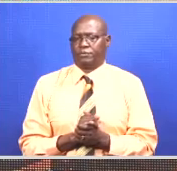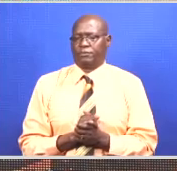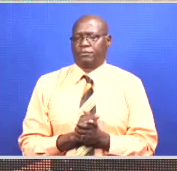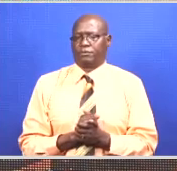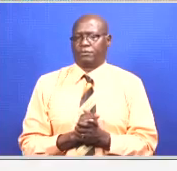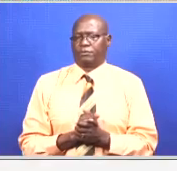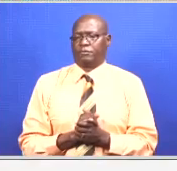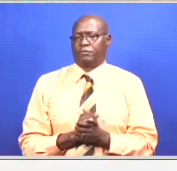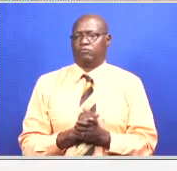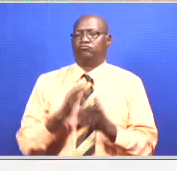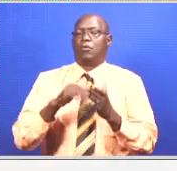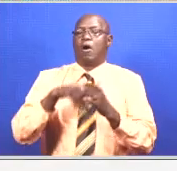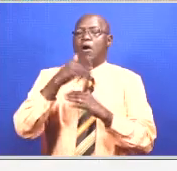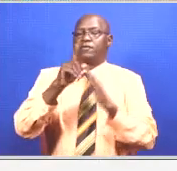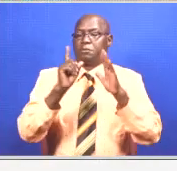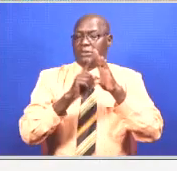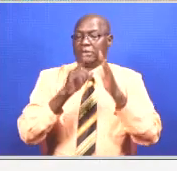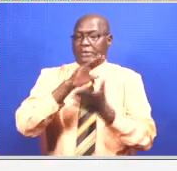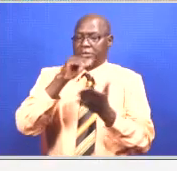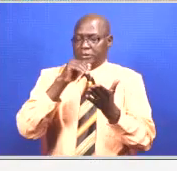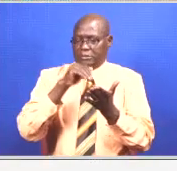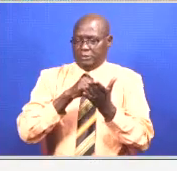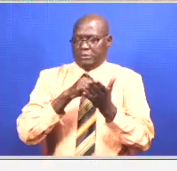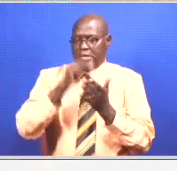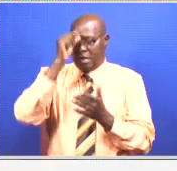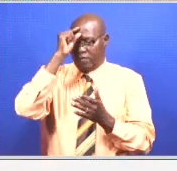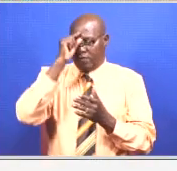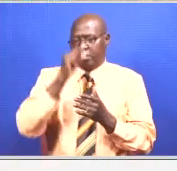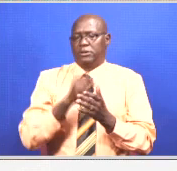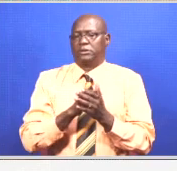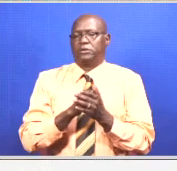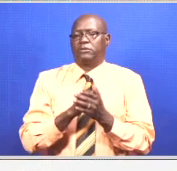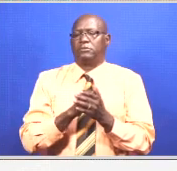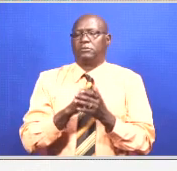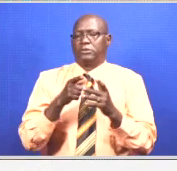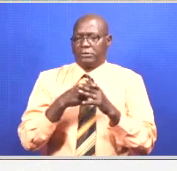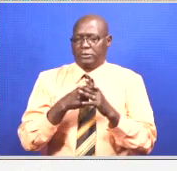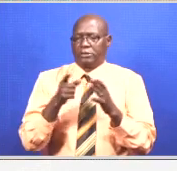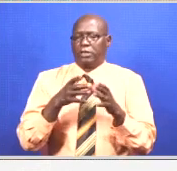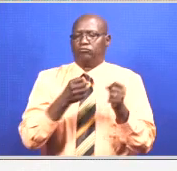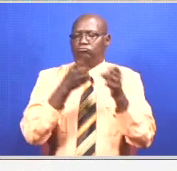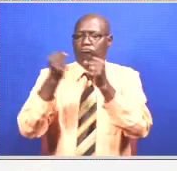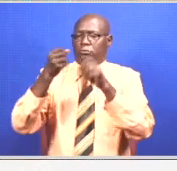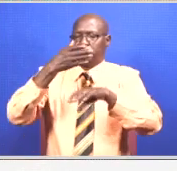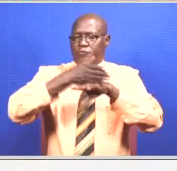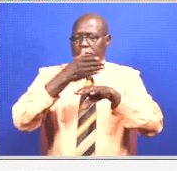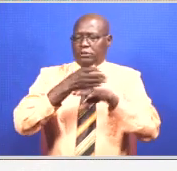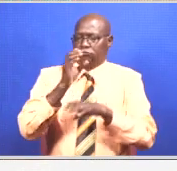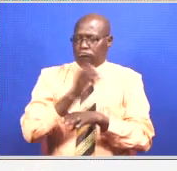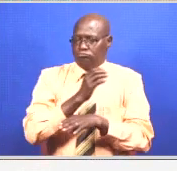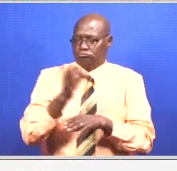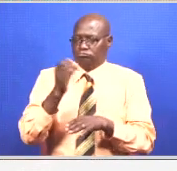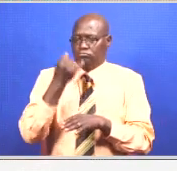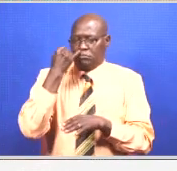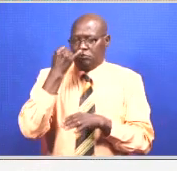Now, a day after the Ministry of Interior and National Governments began a nationwide crackdown on counterfeit alcoholic drinks and drugs